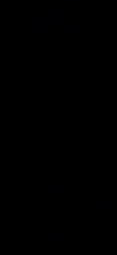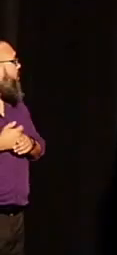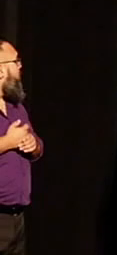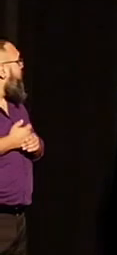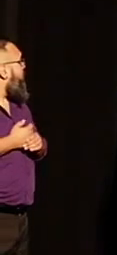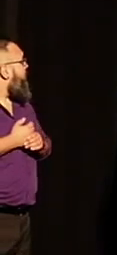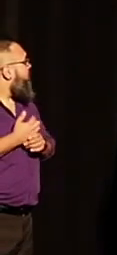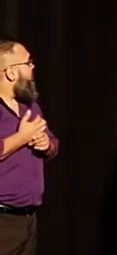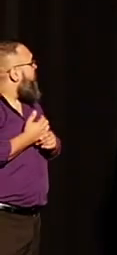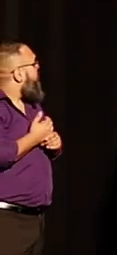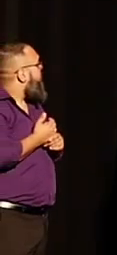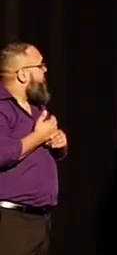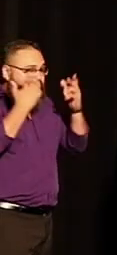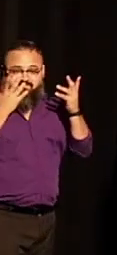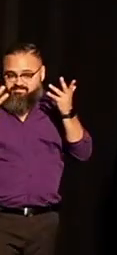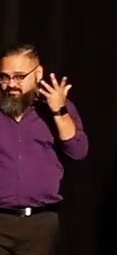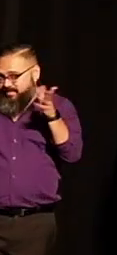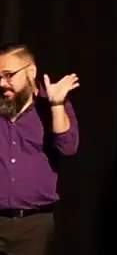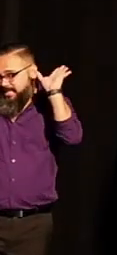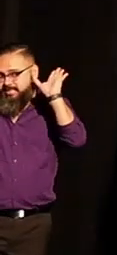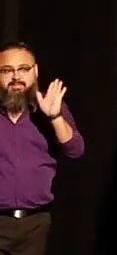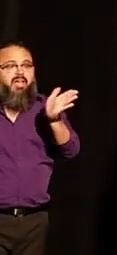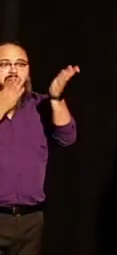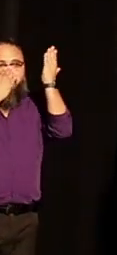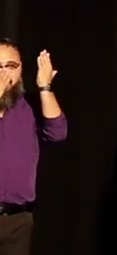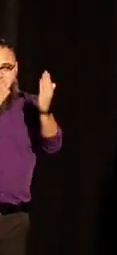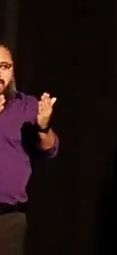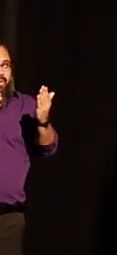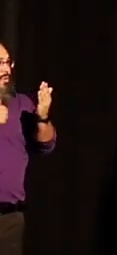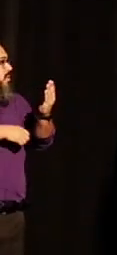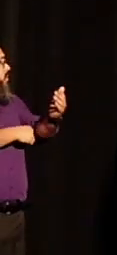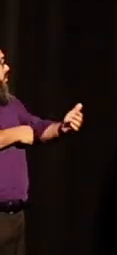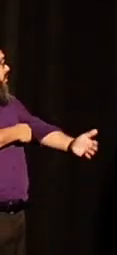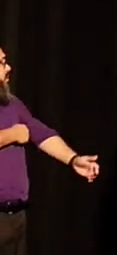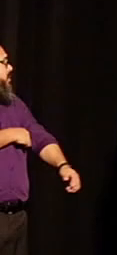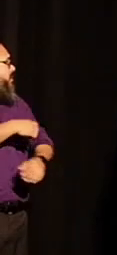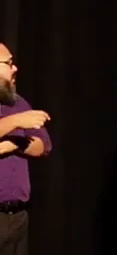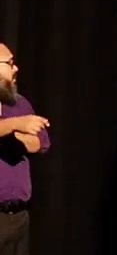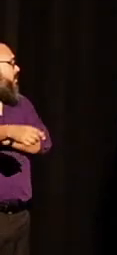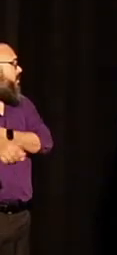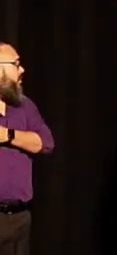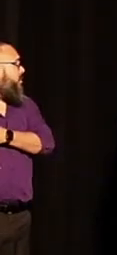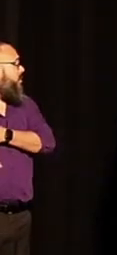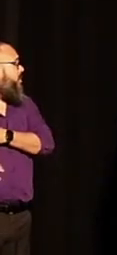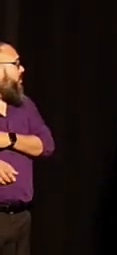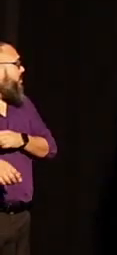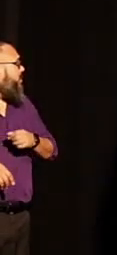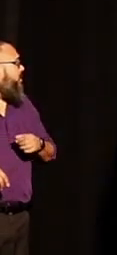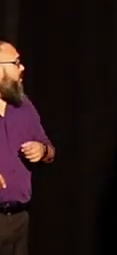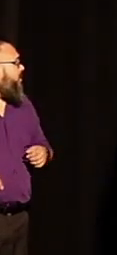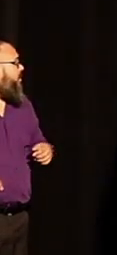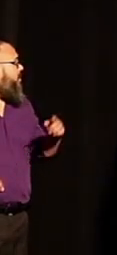This was it. I think it was a work that gave me a lot of pleasure to